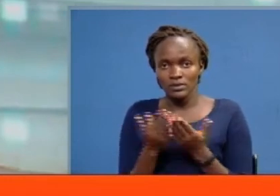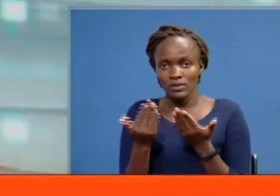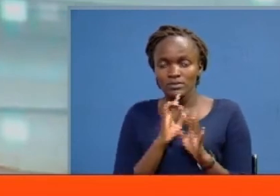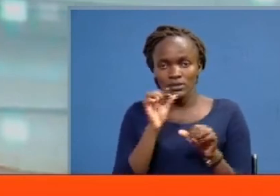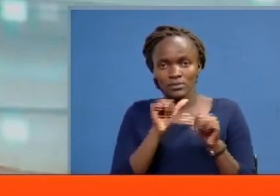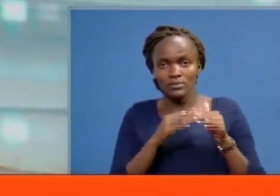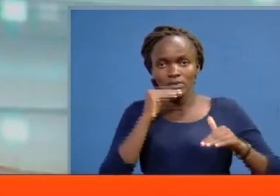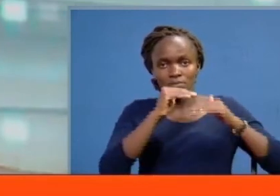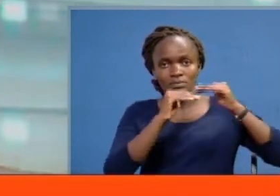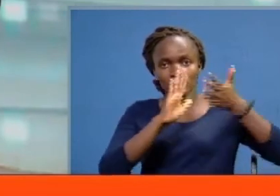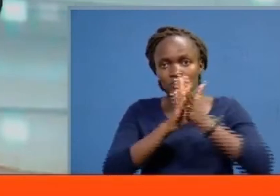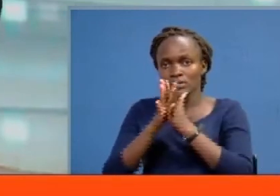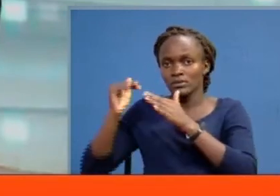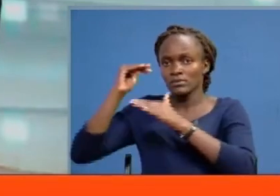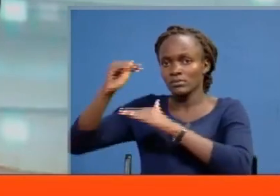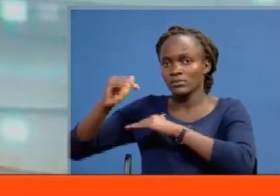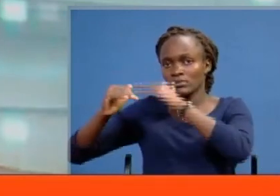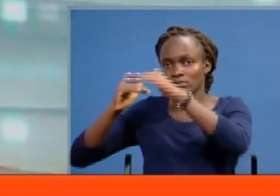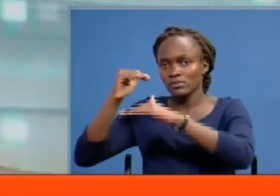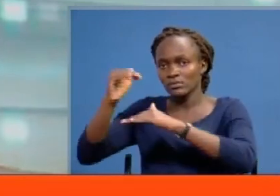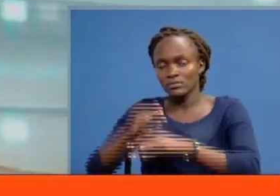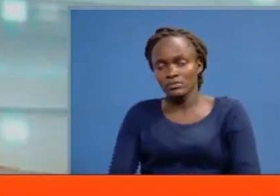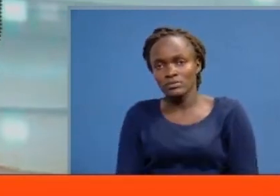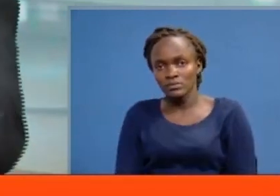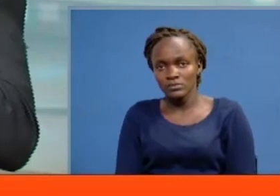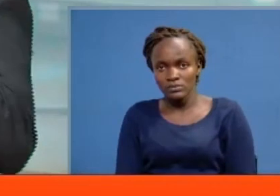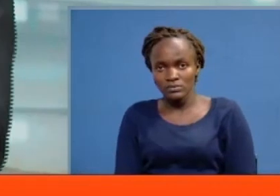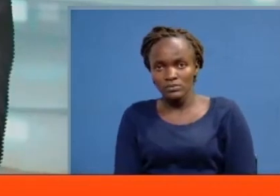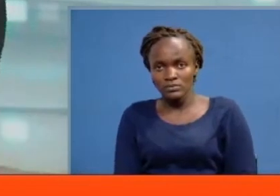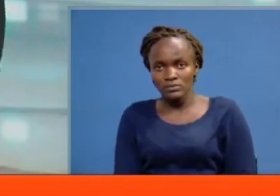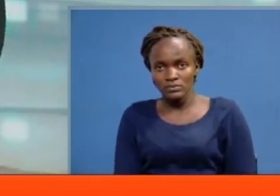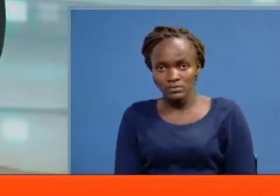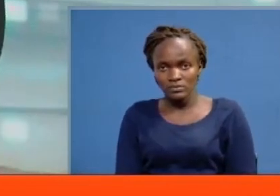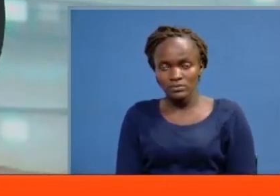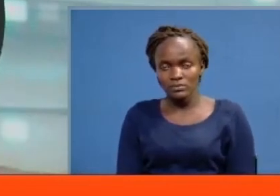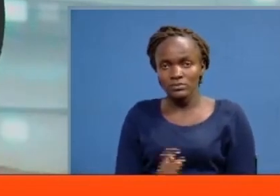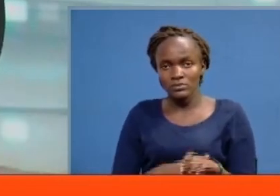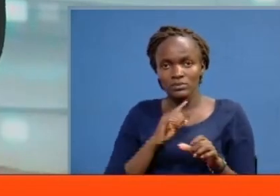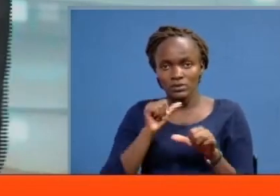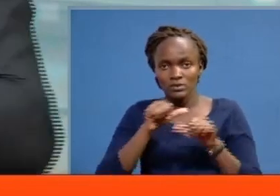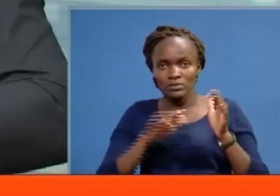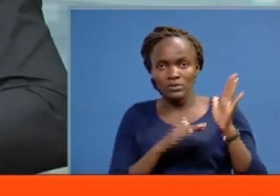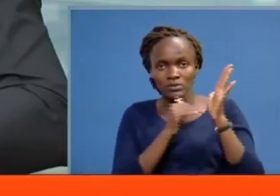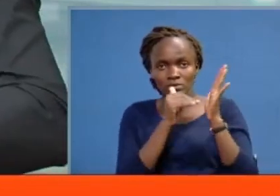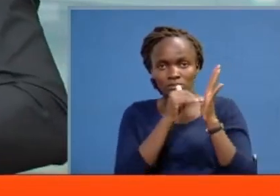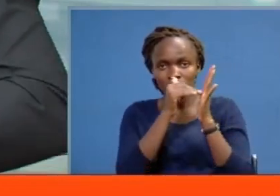becoming this, after this becoming that. As you talk about the steps of growth in the